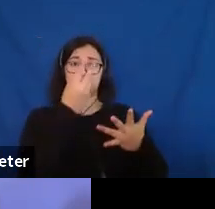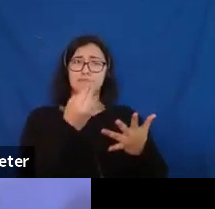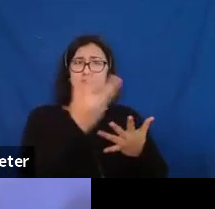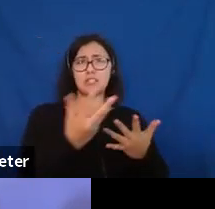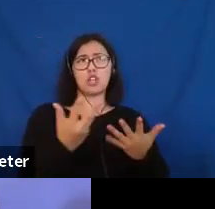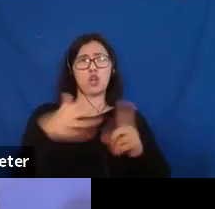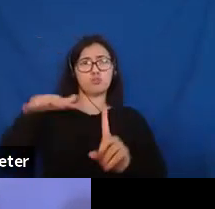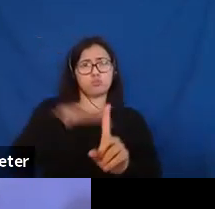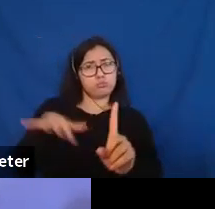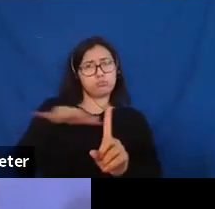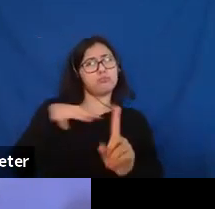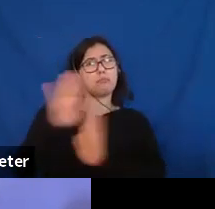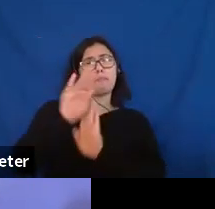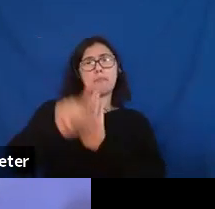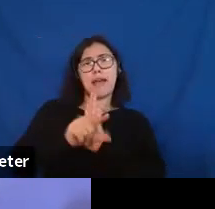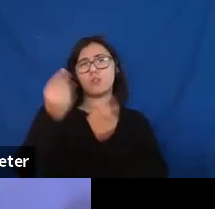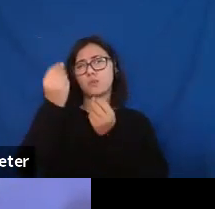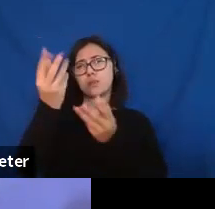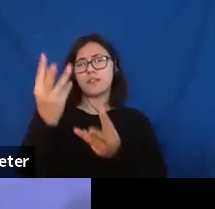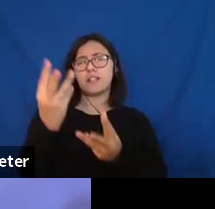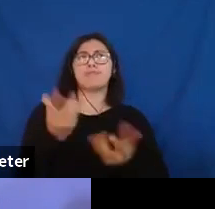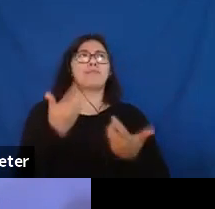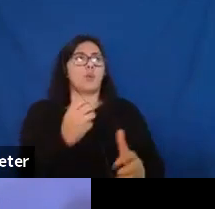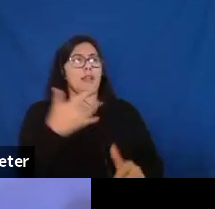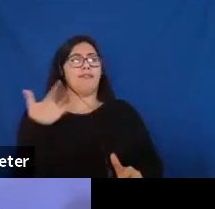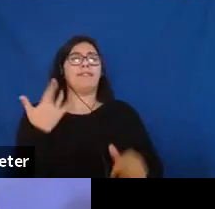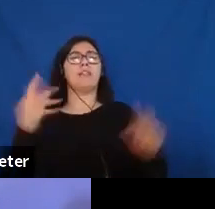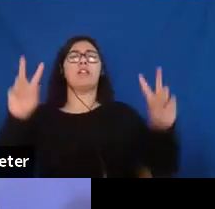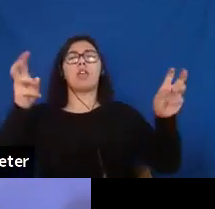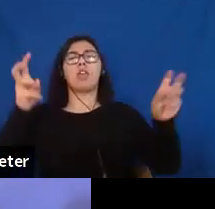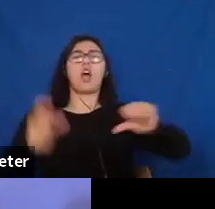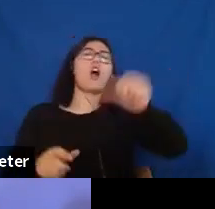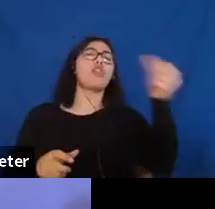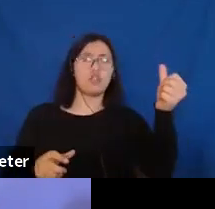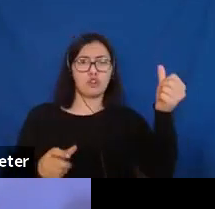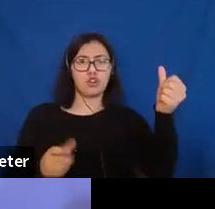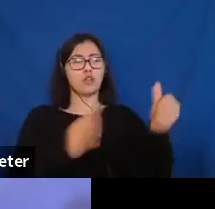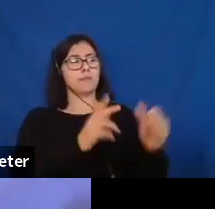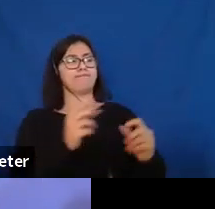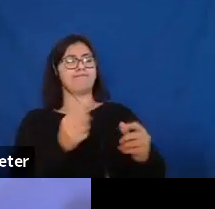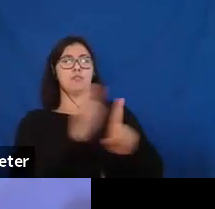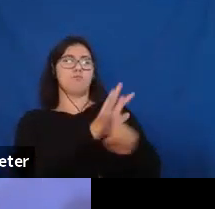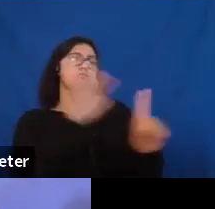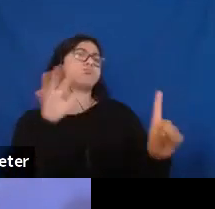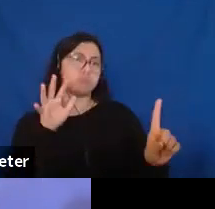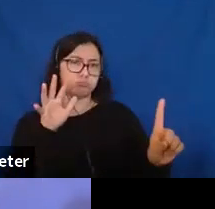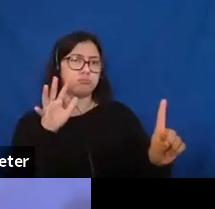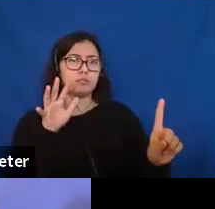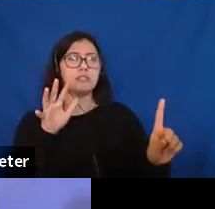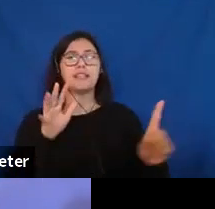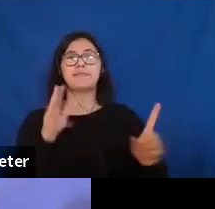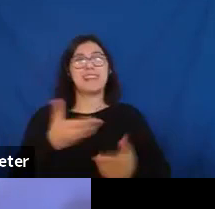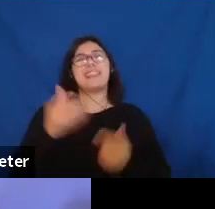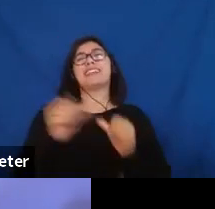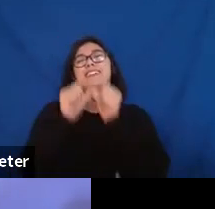that, it'll make somebody feel like othered. It makes people feel that they're not welcome. It makes people feel that they're on the margin. It keeps the power